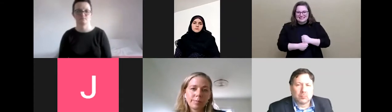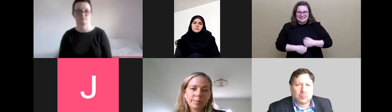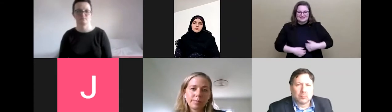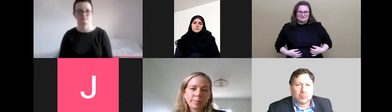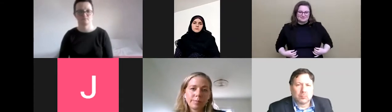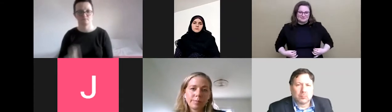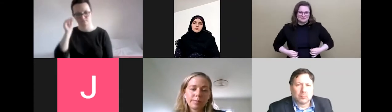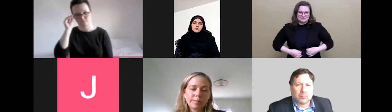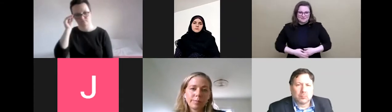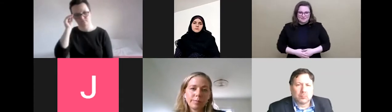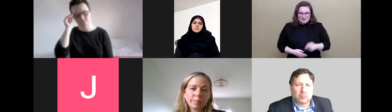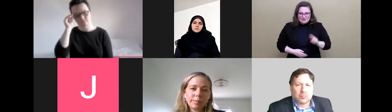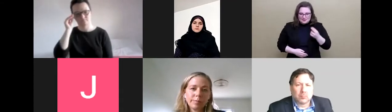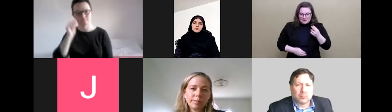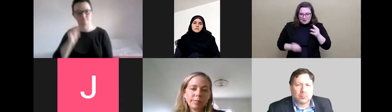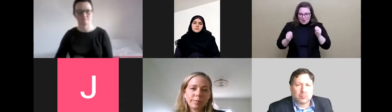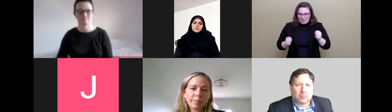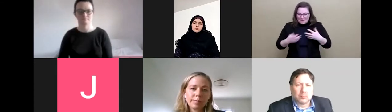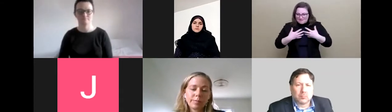Let's hope that that works.